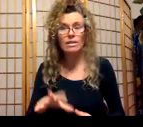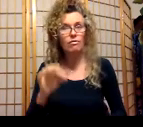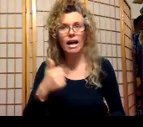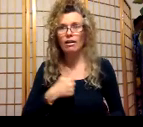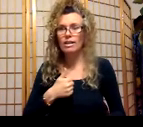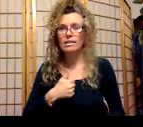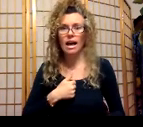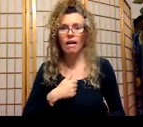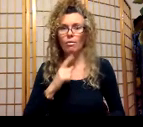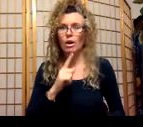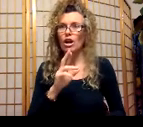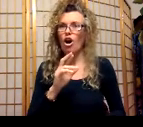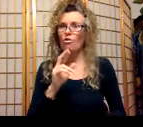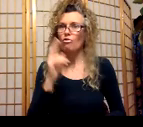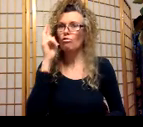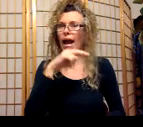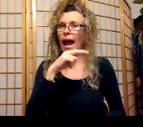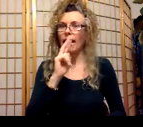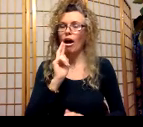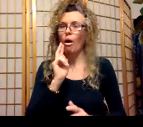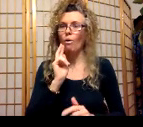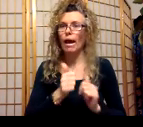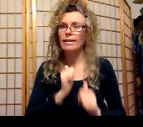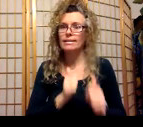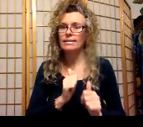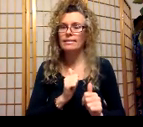rat race of competition and scarcity,